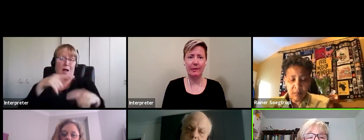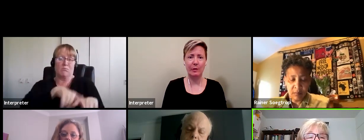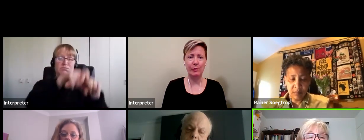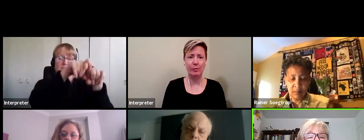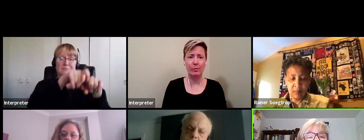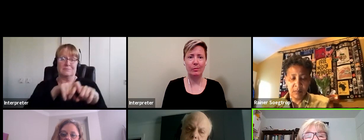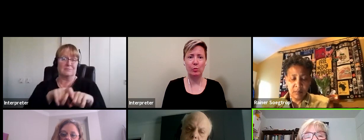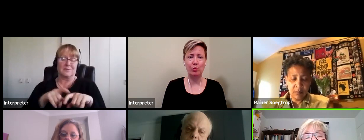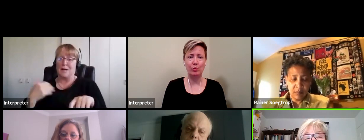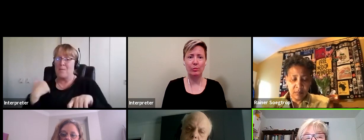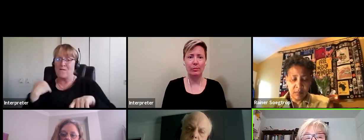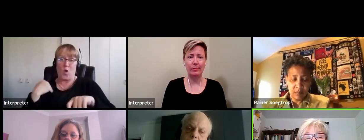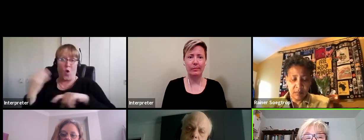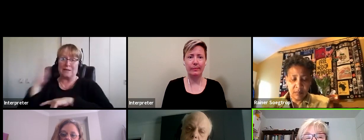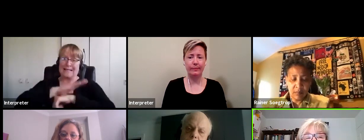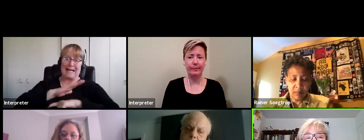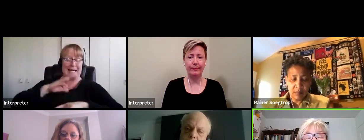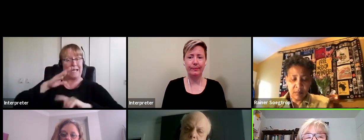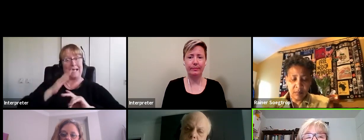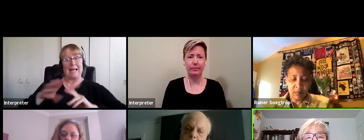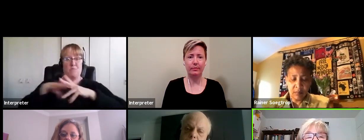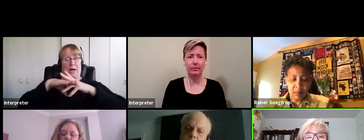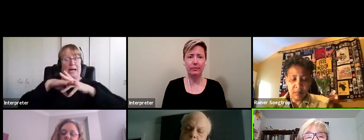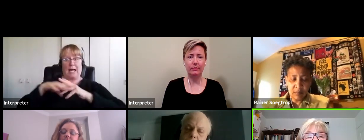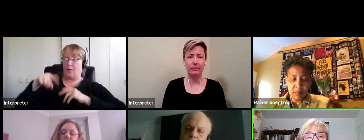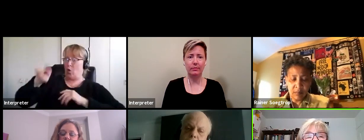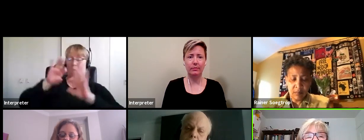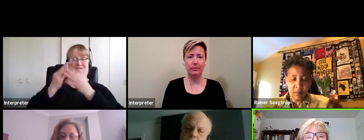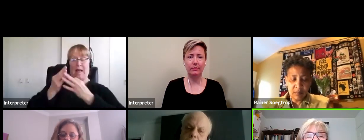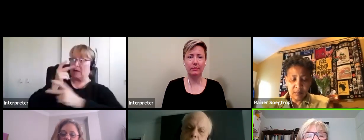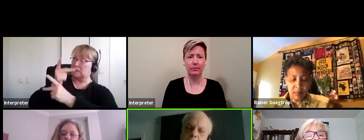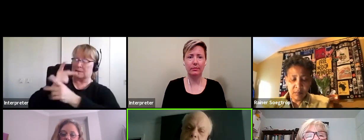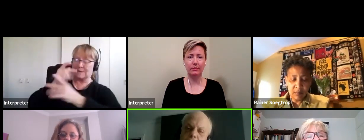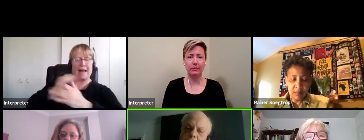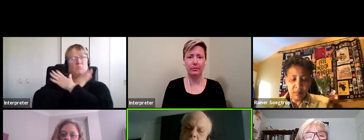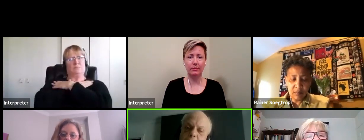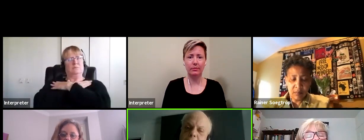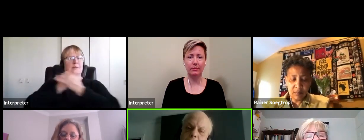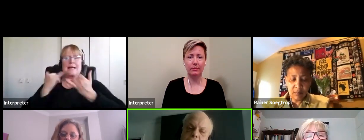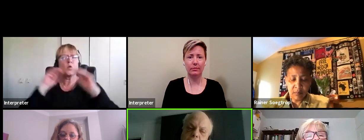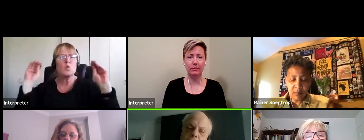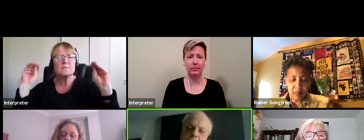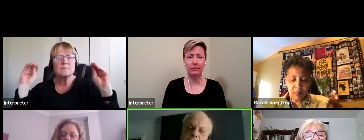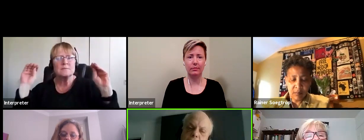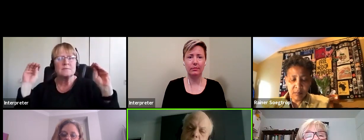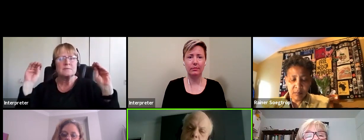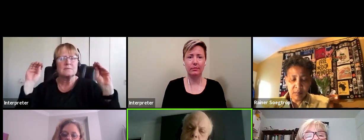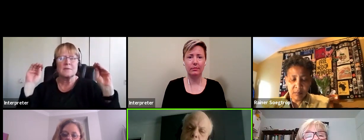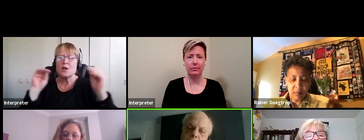that's gone. There's no respite care for people in the community anymore in long-term care. You're talking about the family members